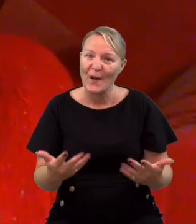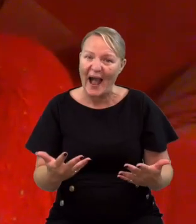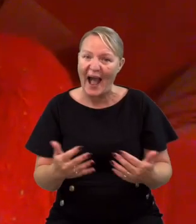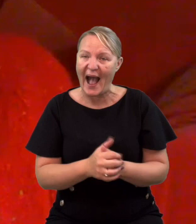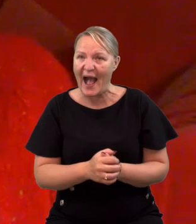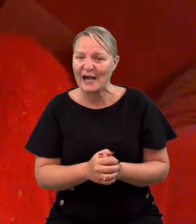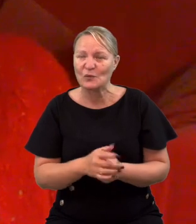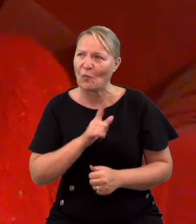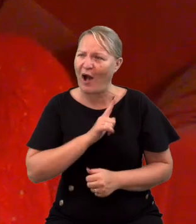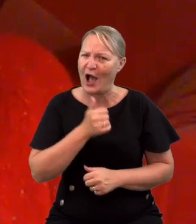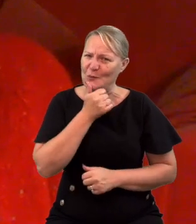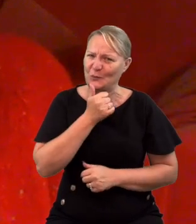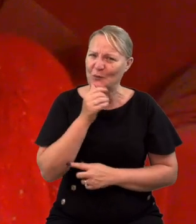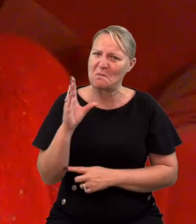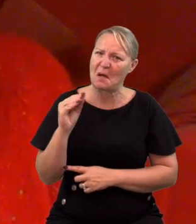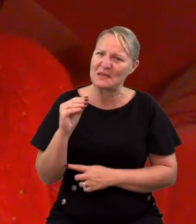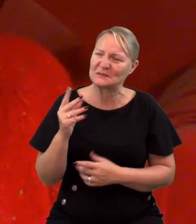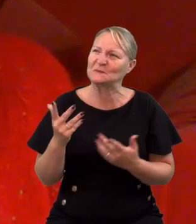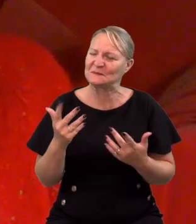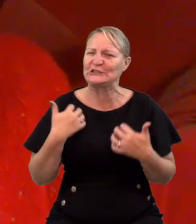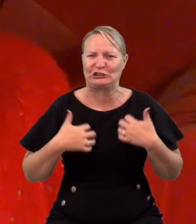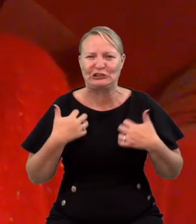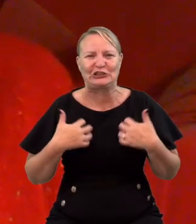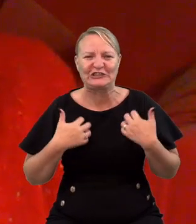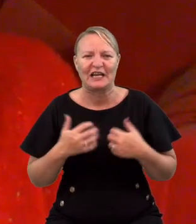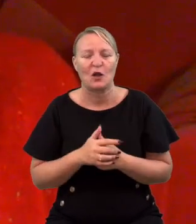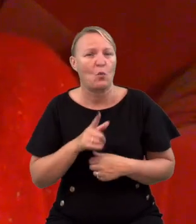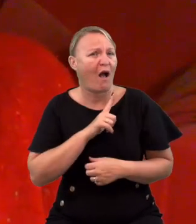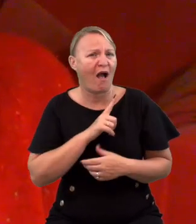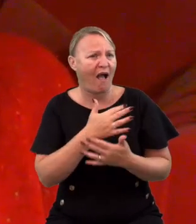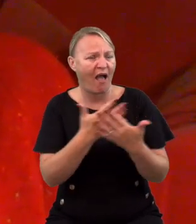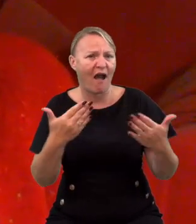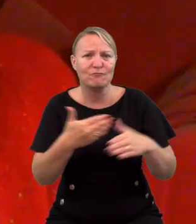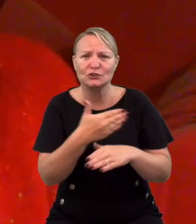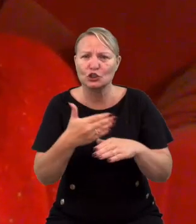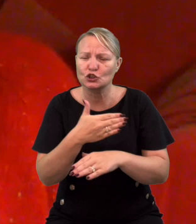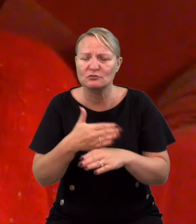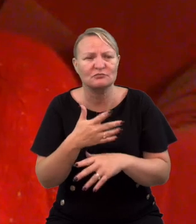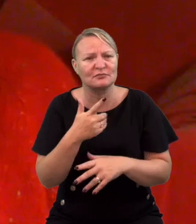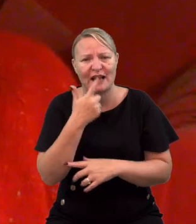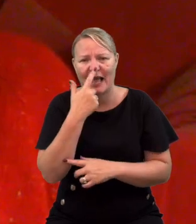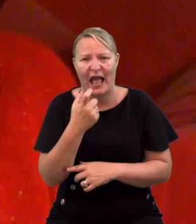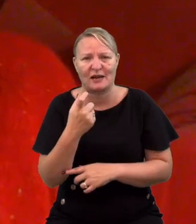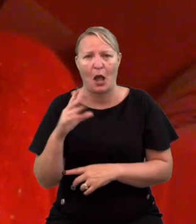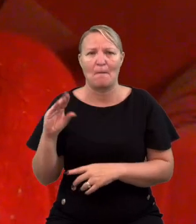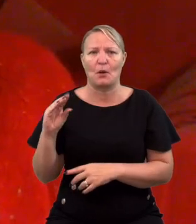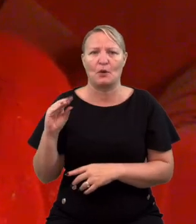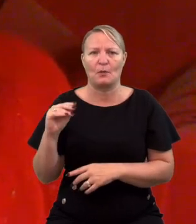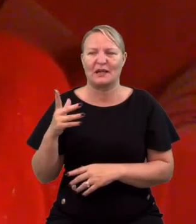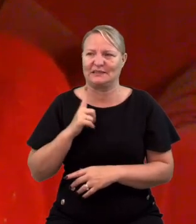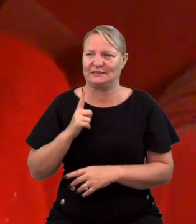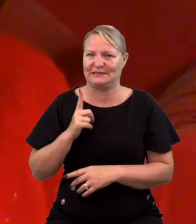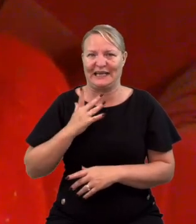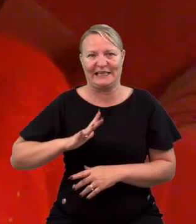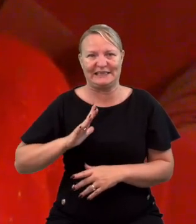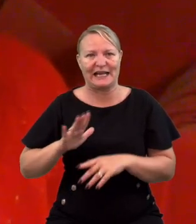Well, the choice of why to use puppets is a really interesting one. In a lot of productions, people might just use a puppet because they